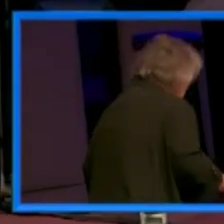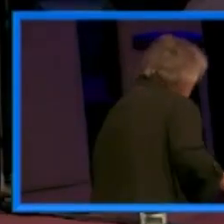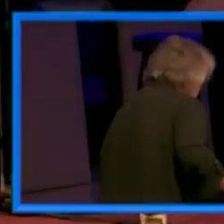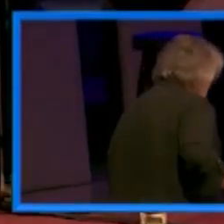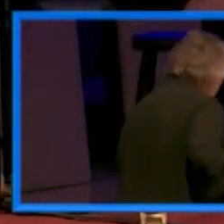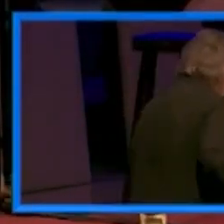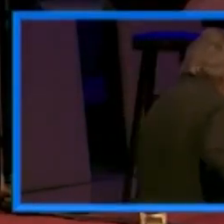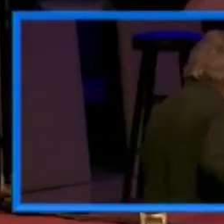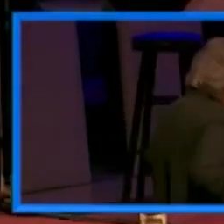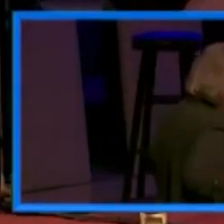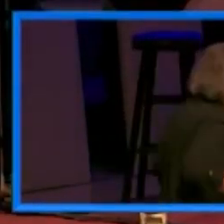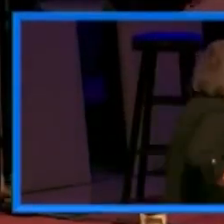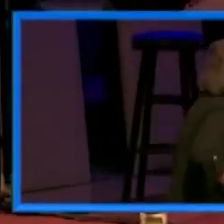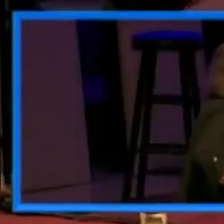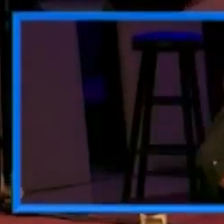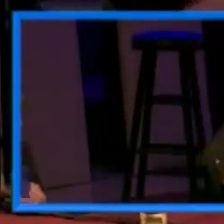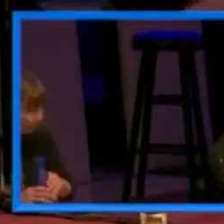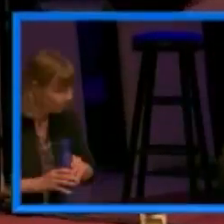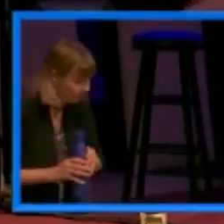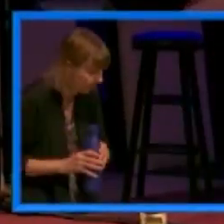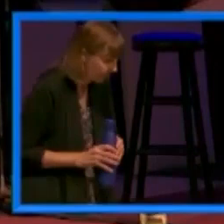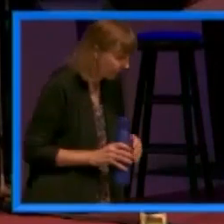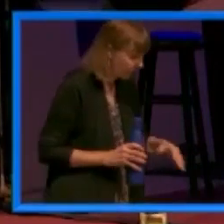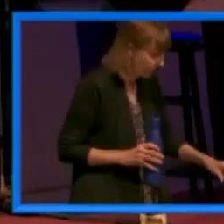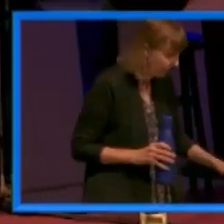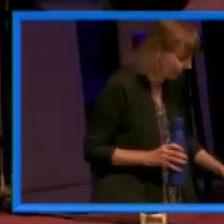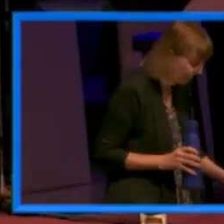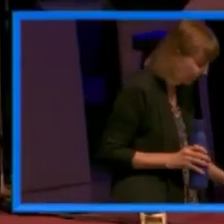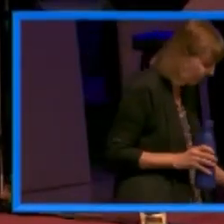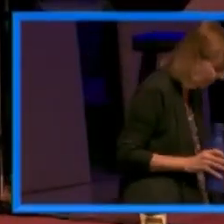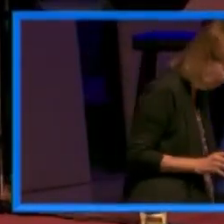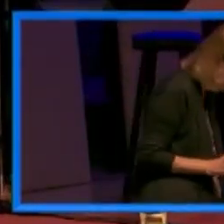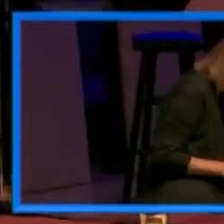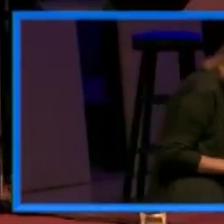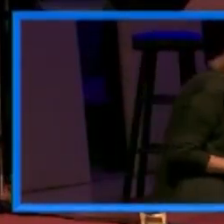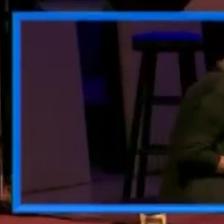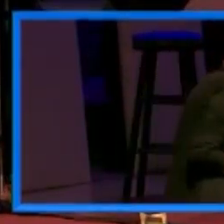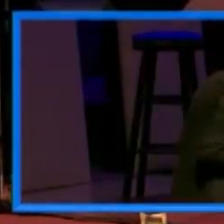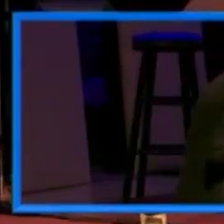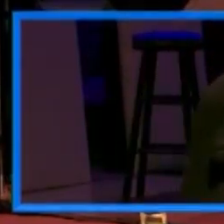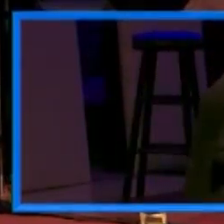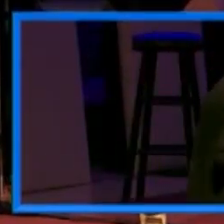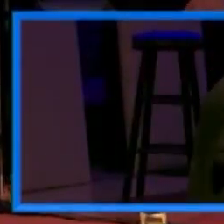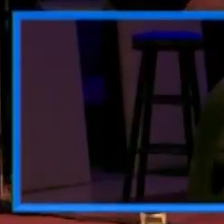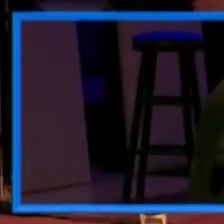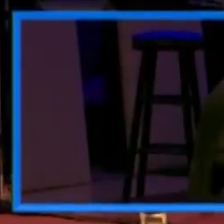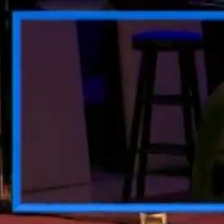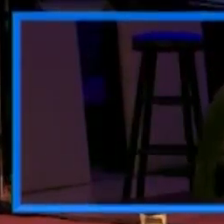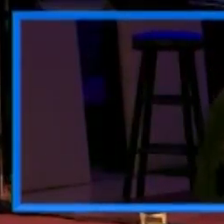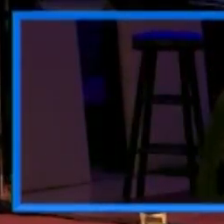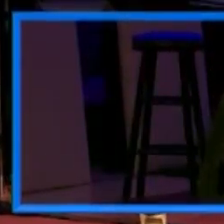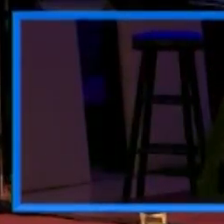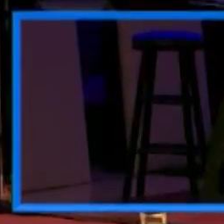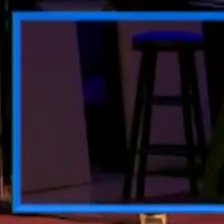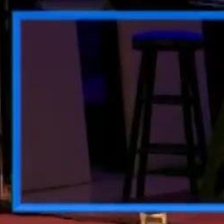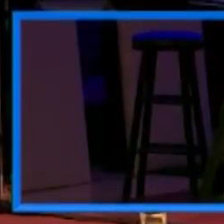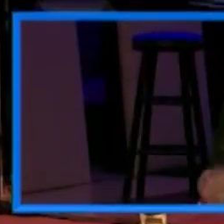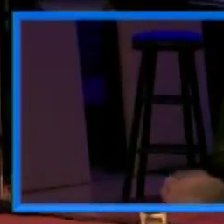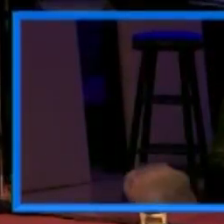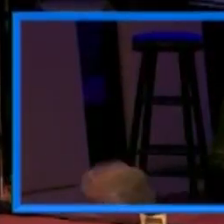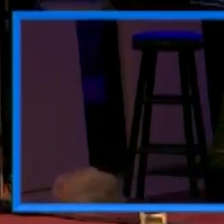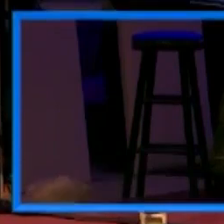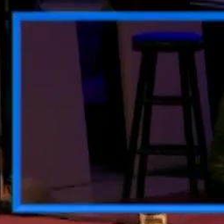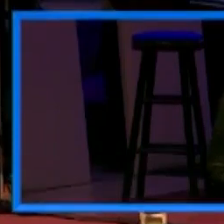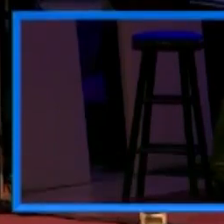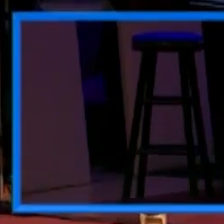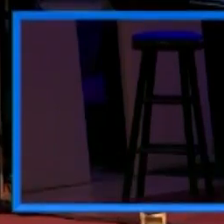Well, a couple of new songs this morning, and you can always tell that the choir's been working on them because when they start singing them, they're fit to be tied, right? They